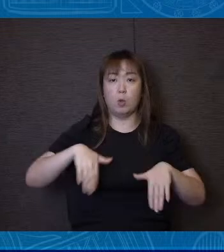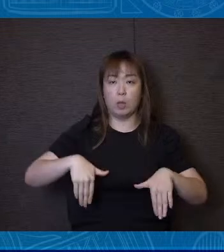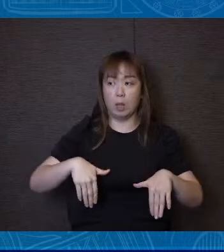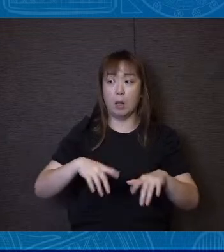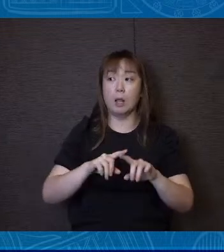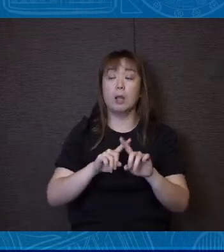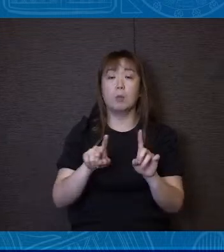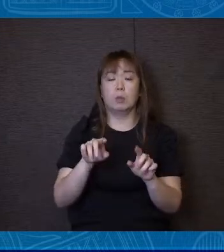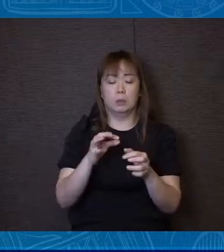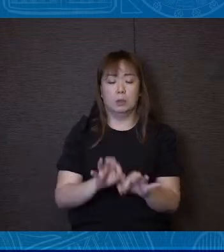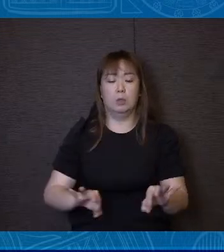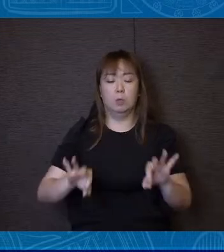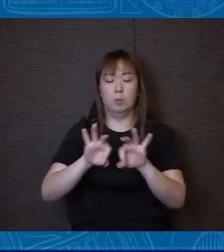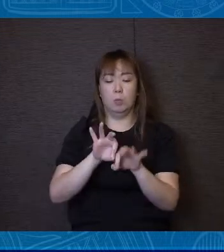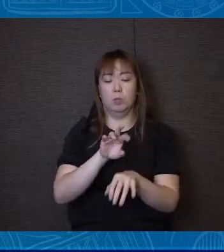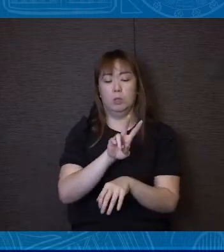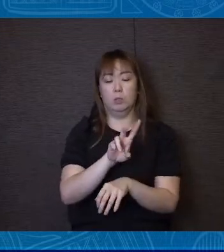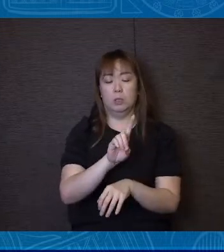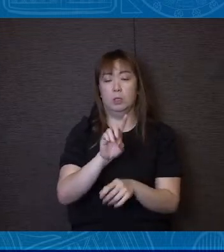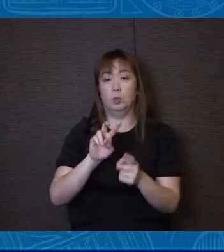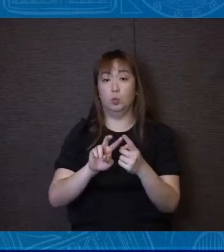the D2D systems to work.